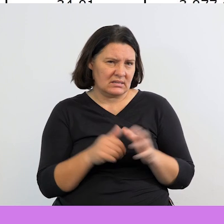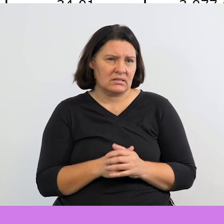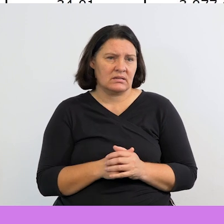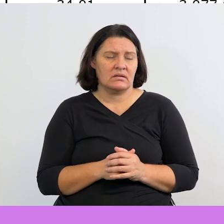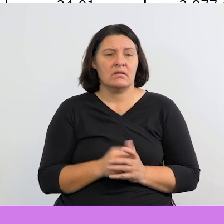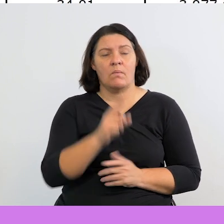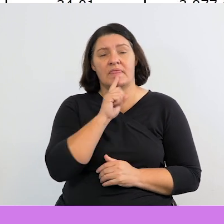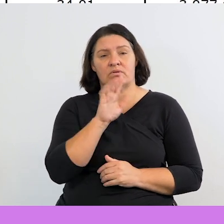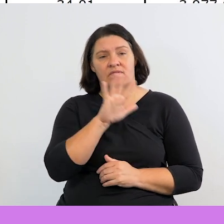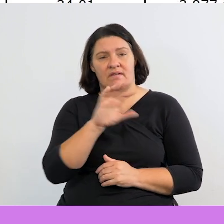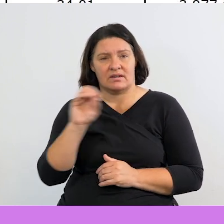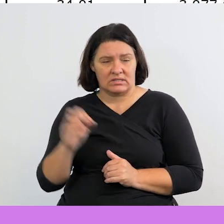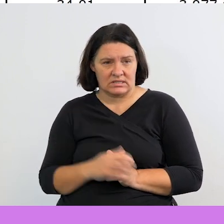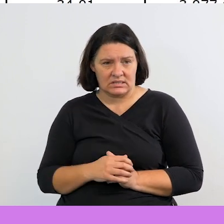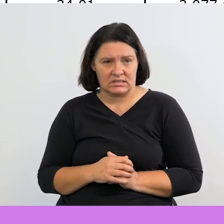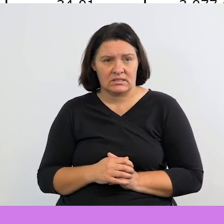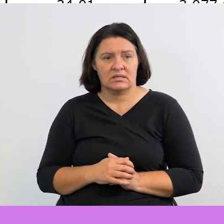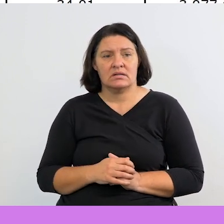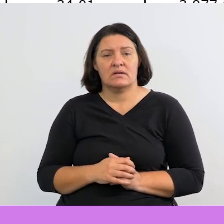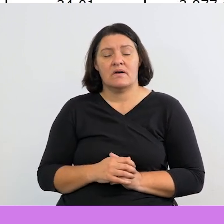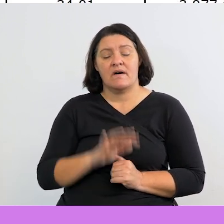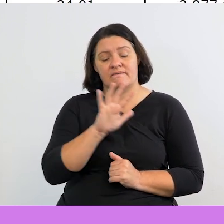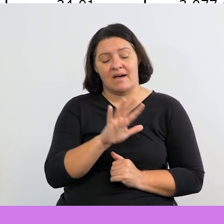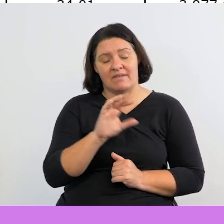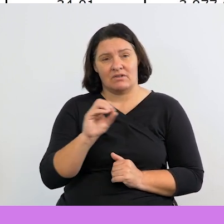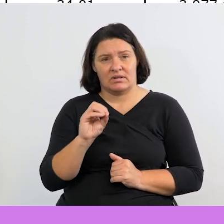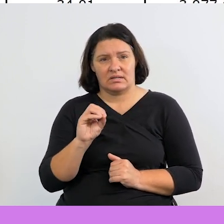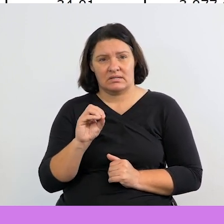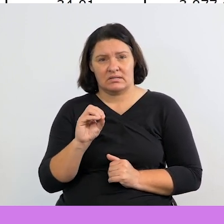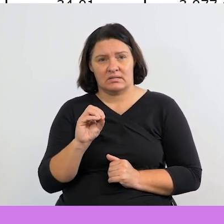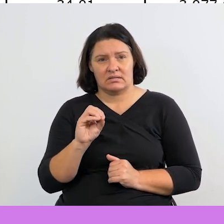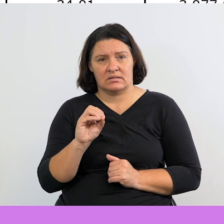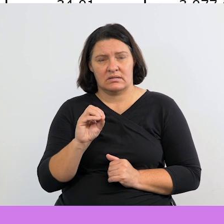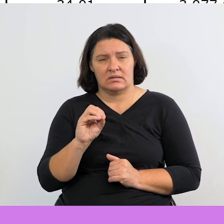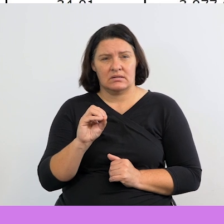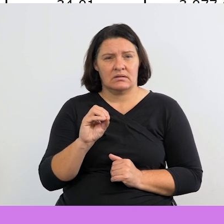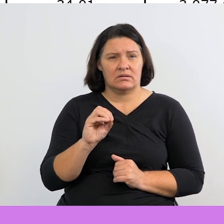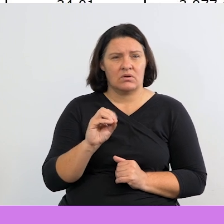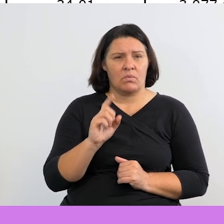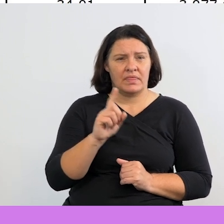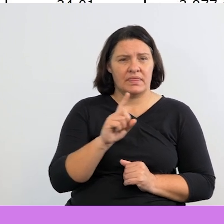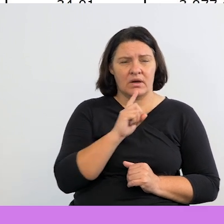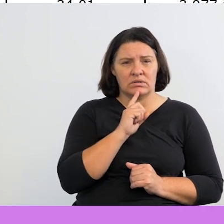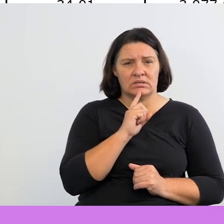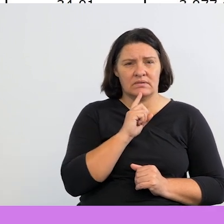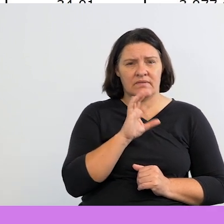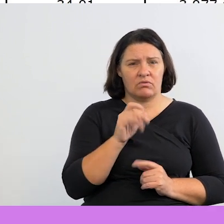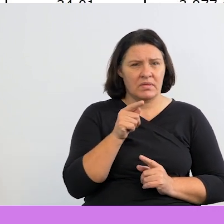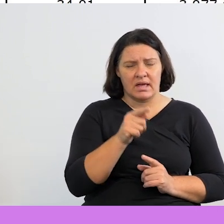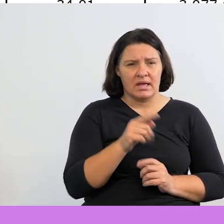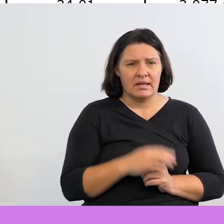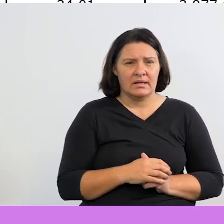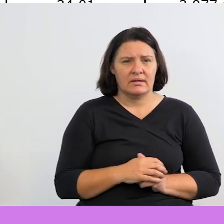less. Then for 1,500, remember 500,000. So 1,500 will be here. Okay, and